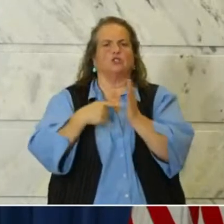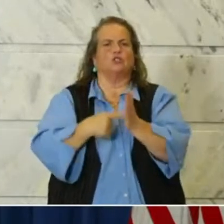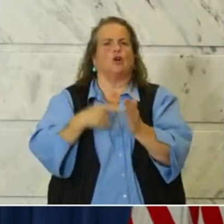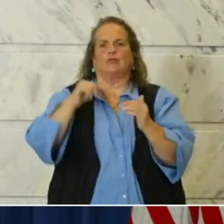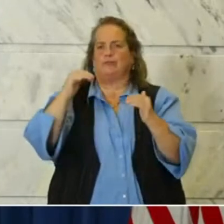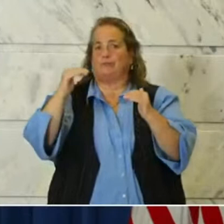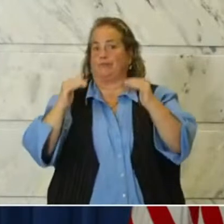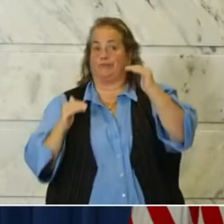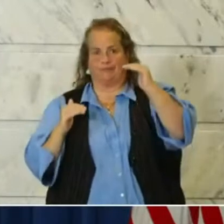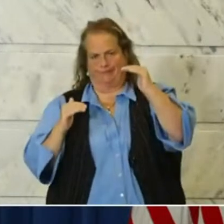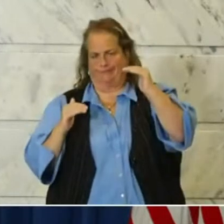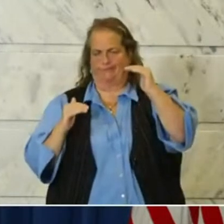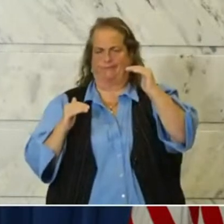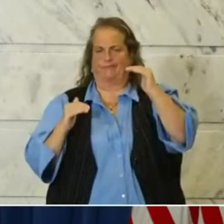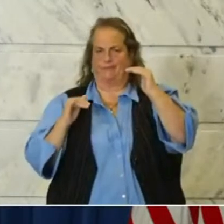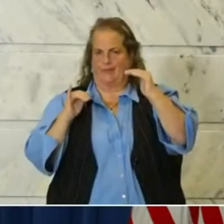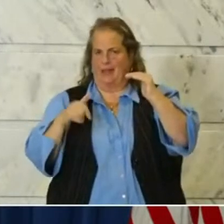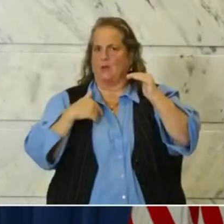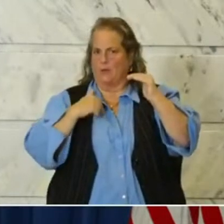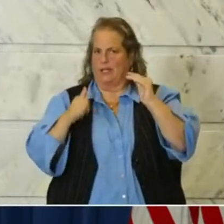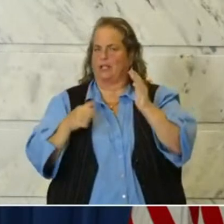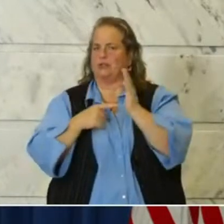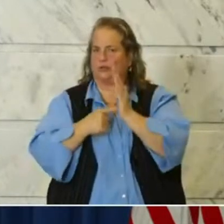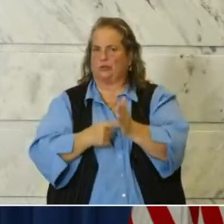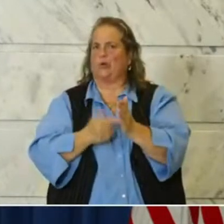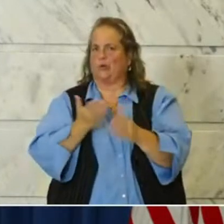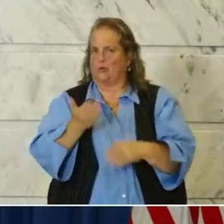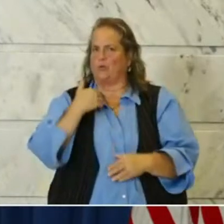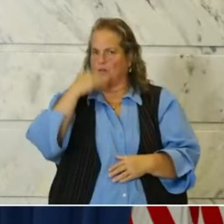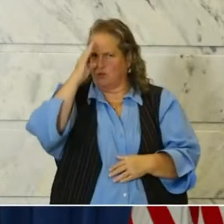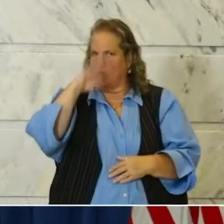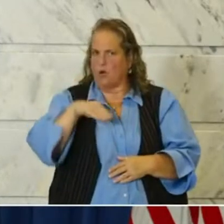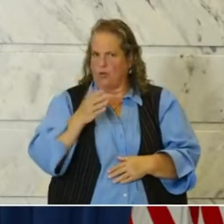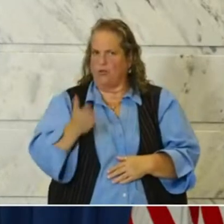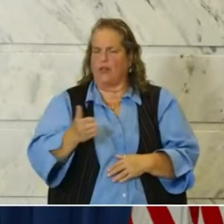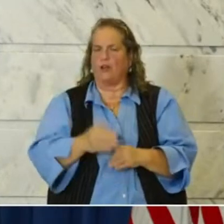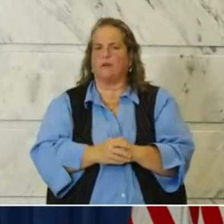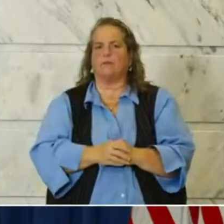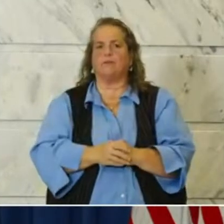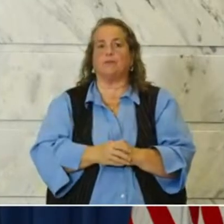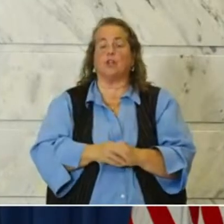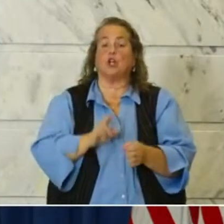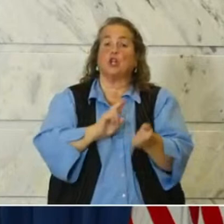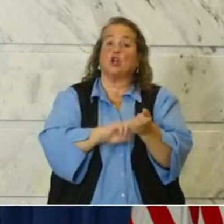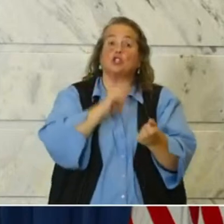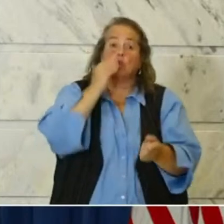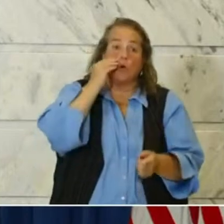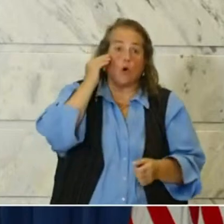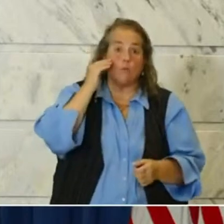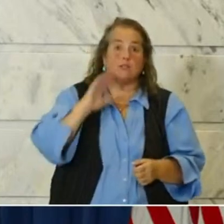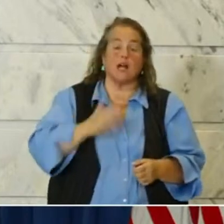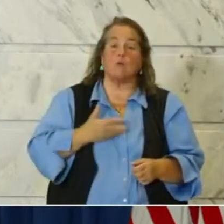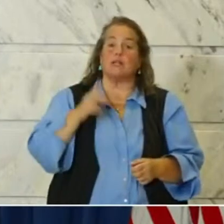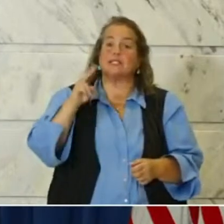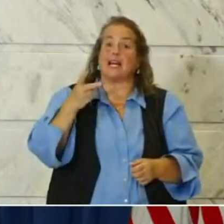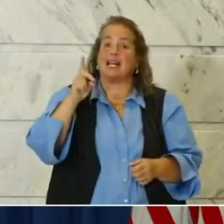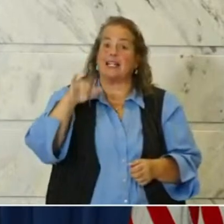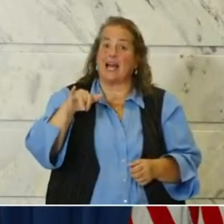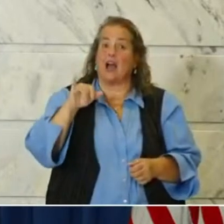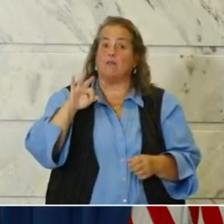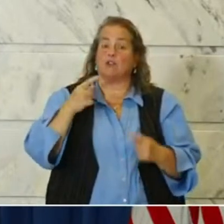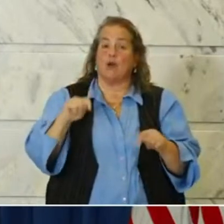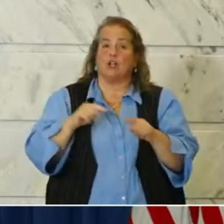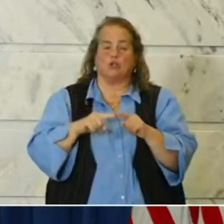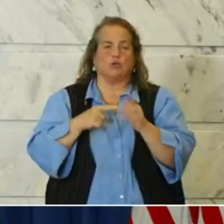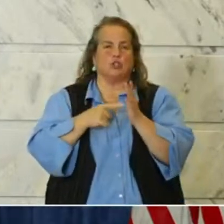hasn't uncovered. We knew they were there, but it certainly laid them bare. Long-term care facilities. This is our second day of trying to show this